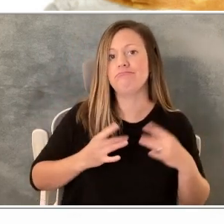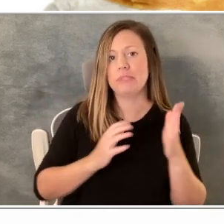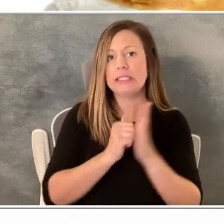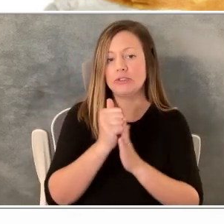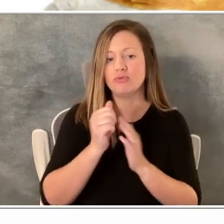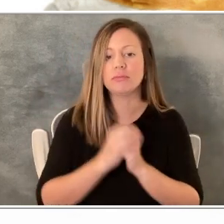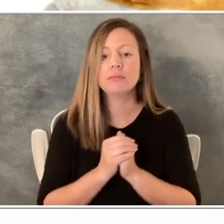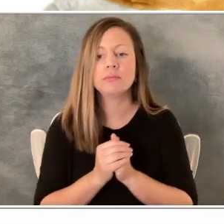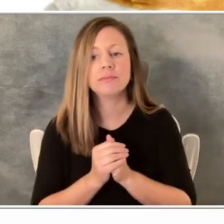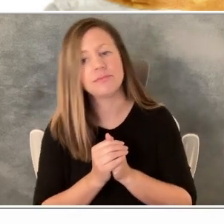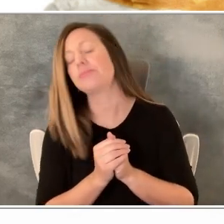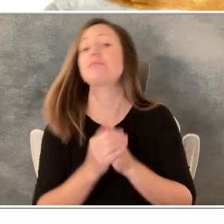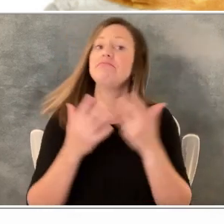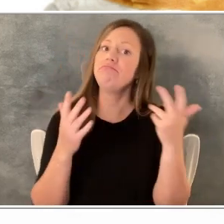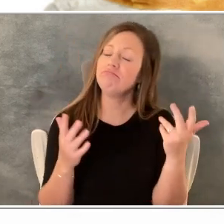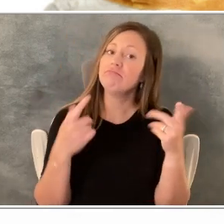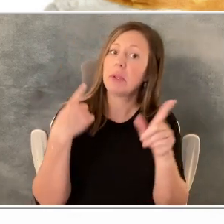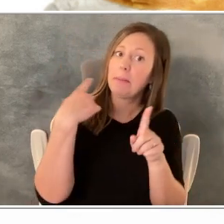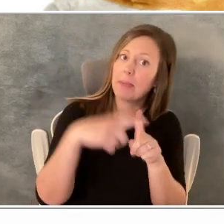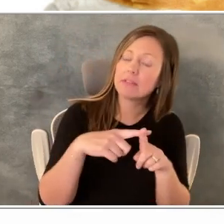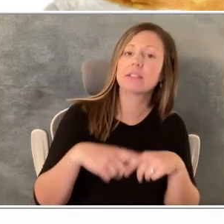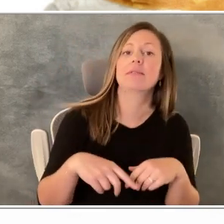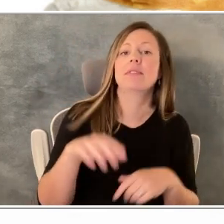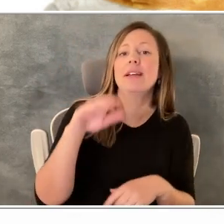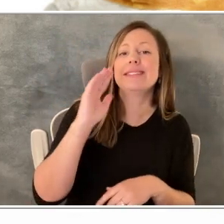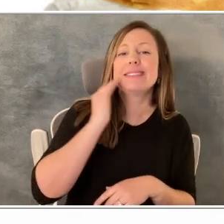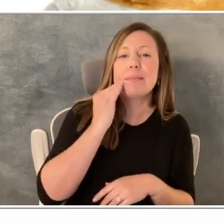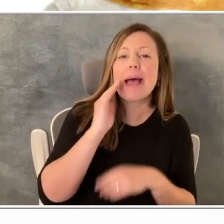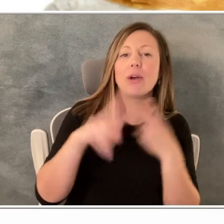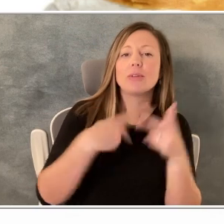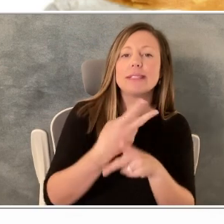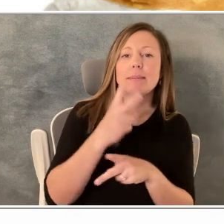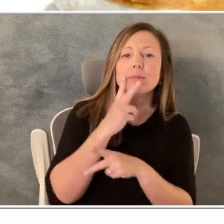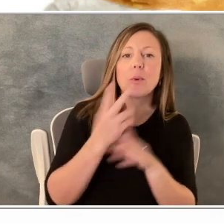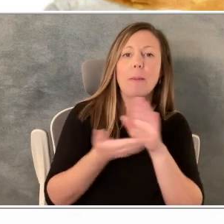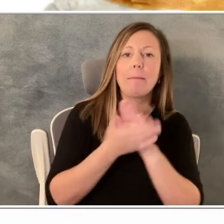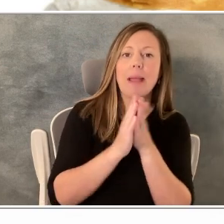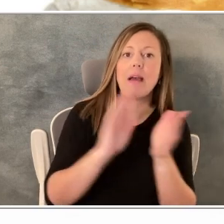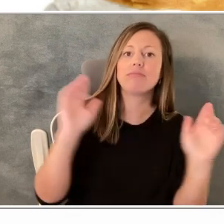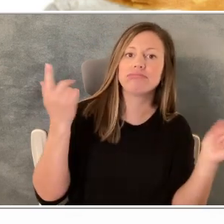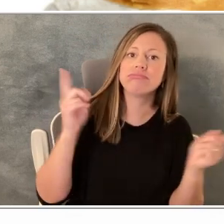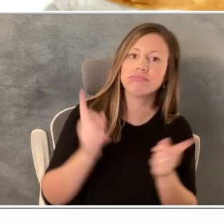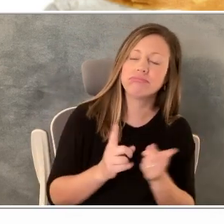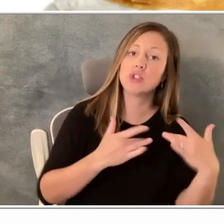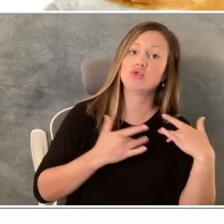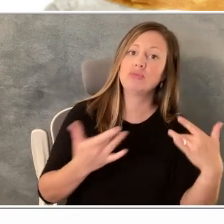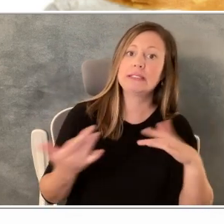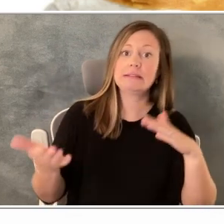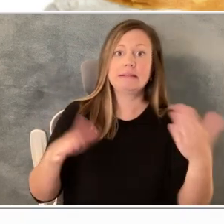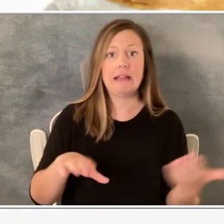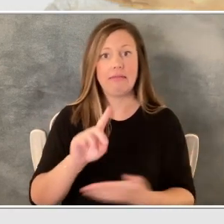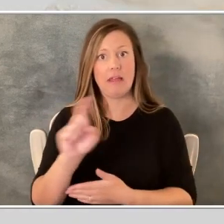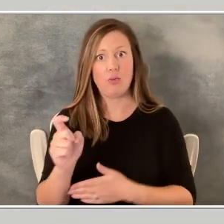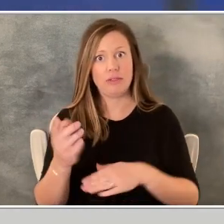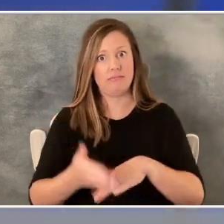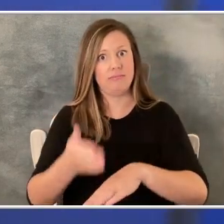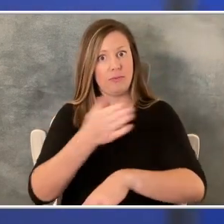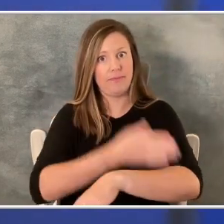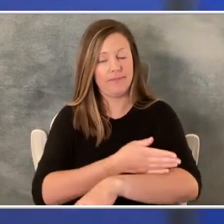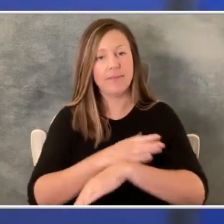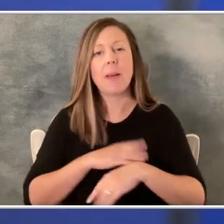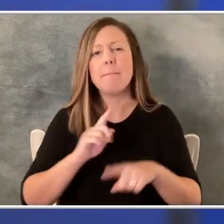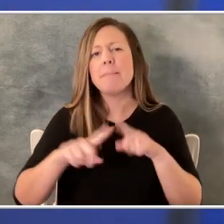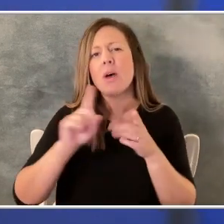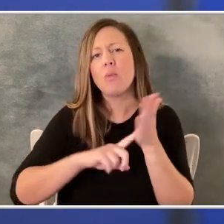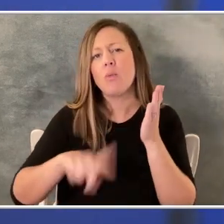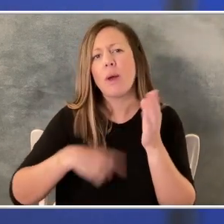smoking becomes less and less common, the trends in deaths and diagnosis are improving. But what about the millions of